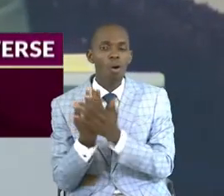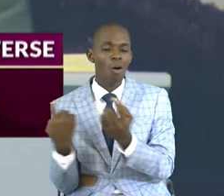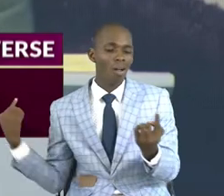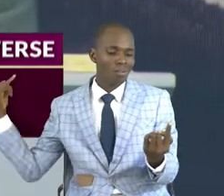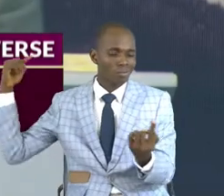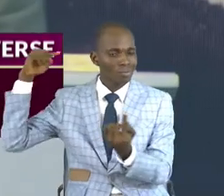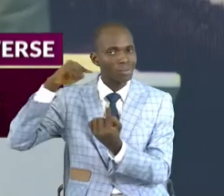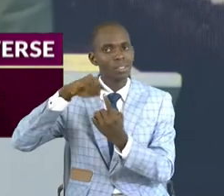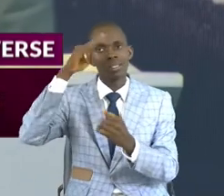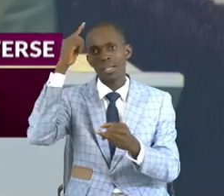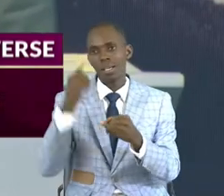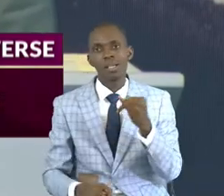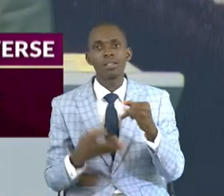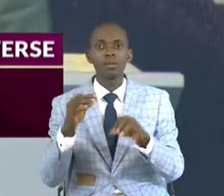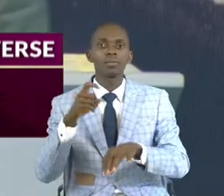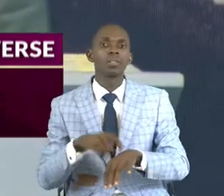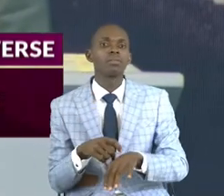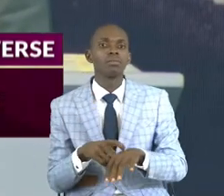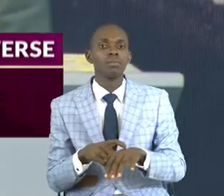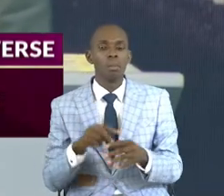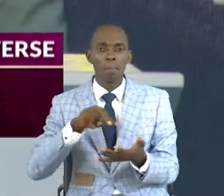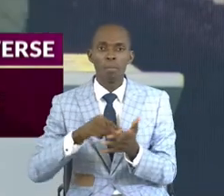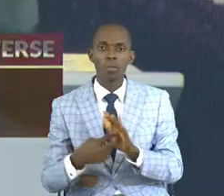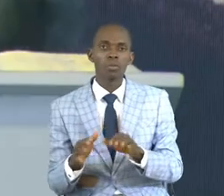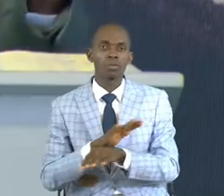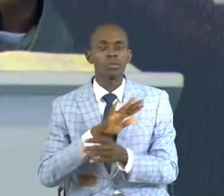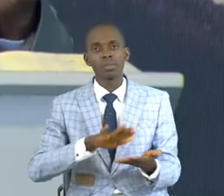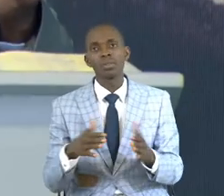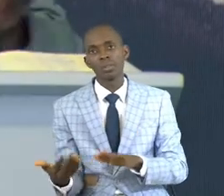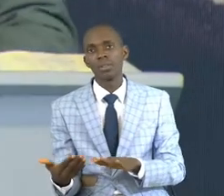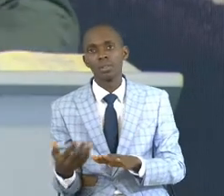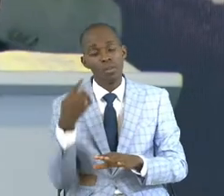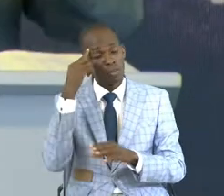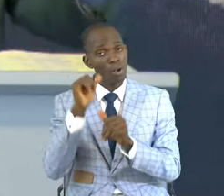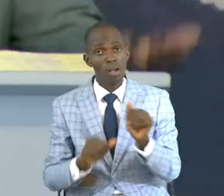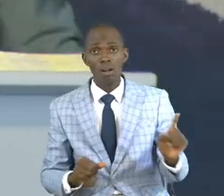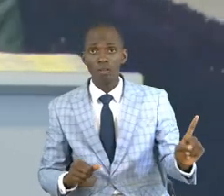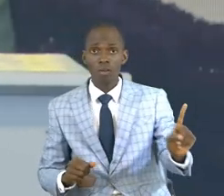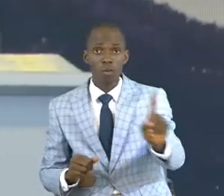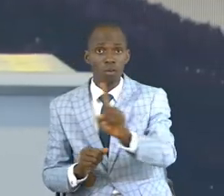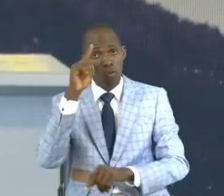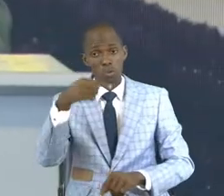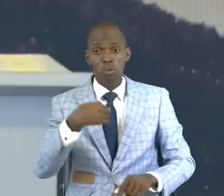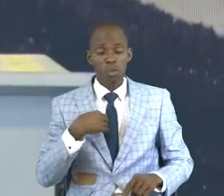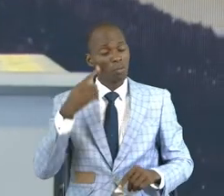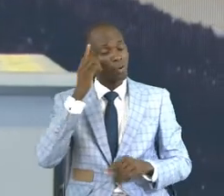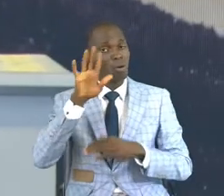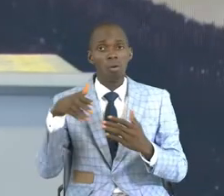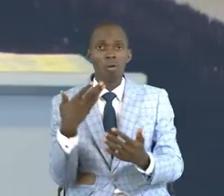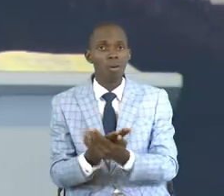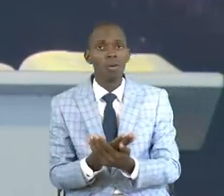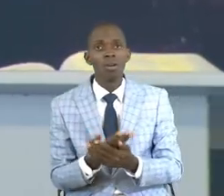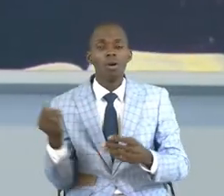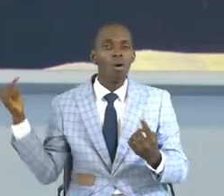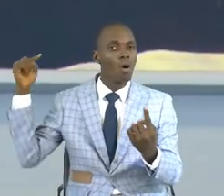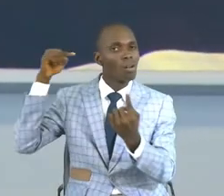of time. Purposeful death for everyone, for you, for me, for all, until the